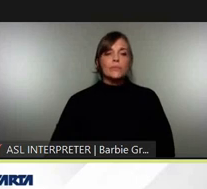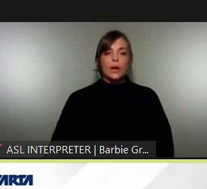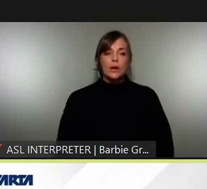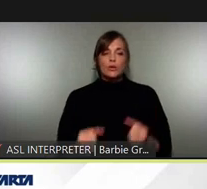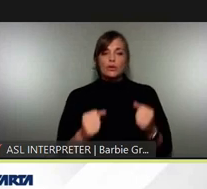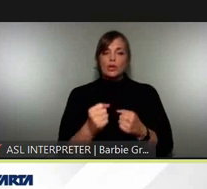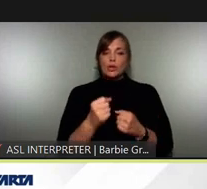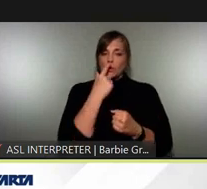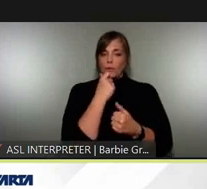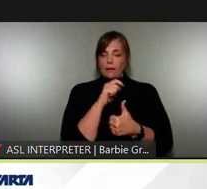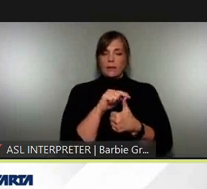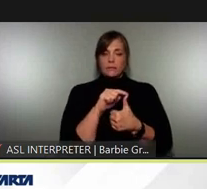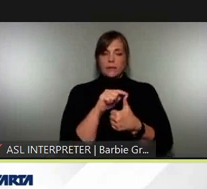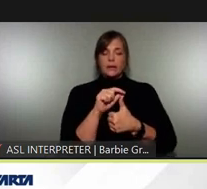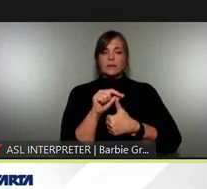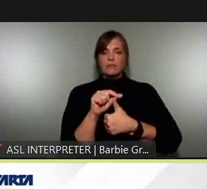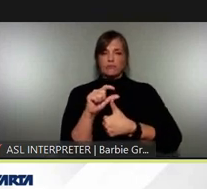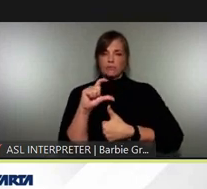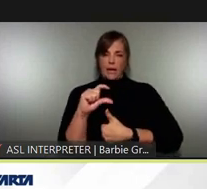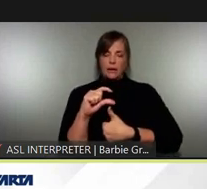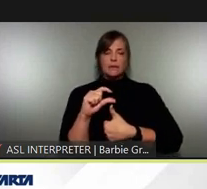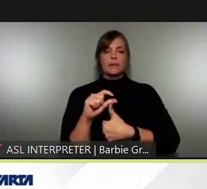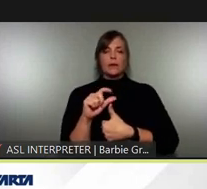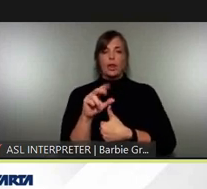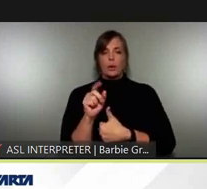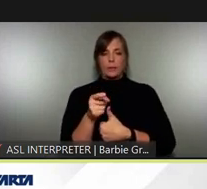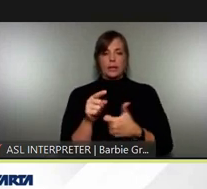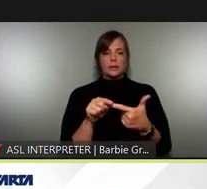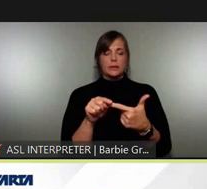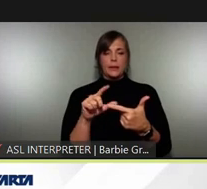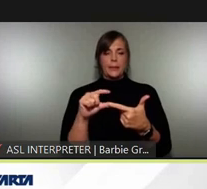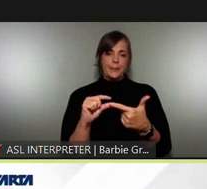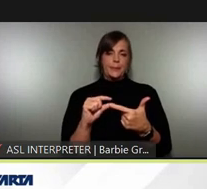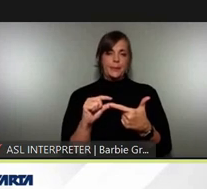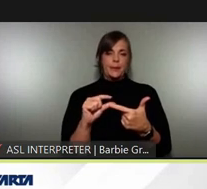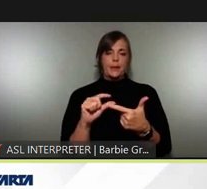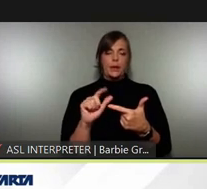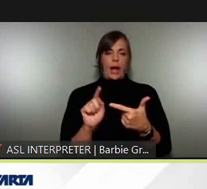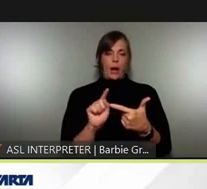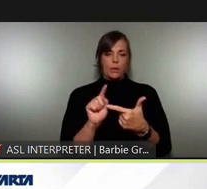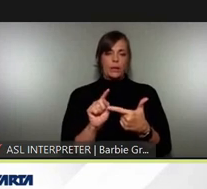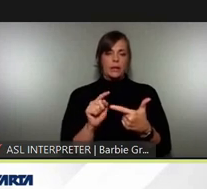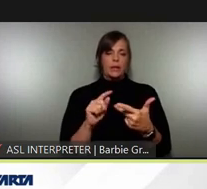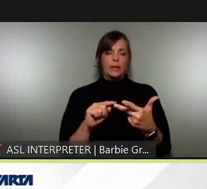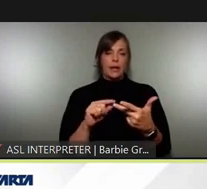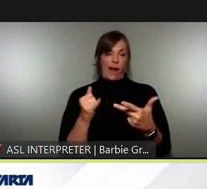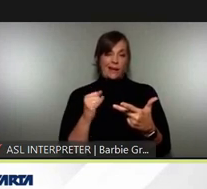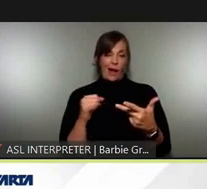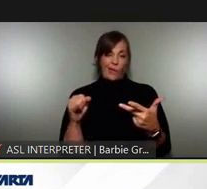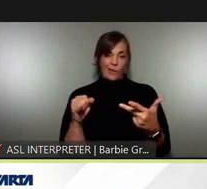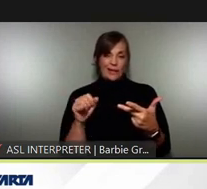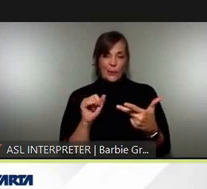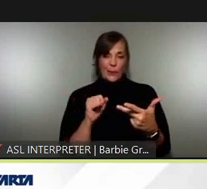The next level of thickness lines, that's the hourly service, still better than the 90-minute service that's being operated